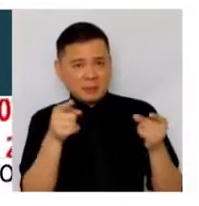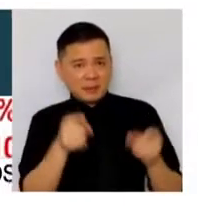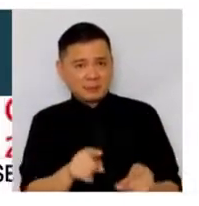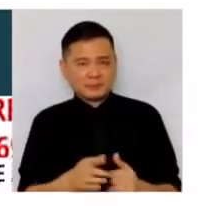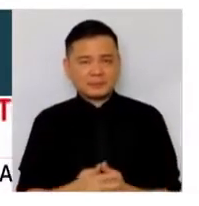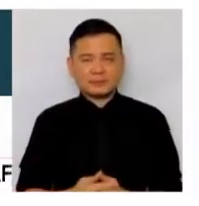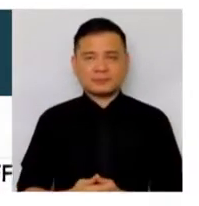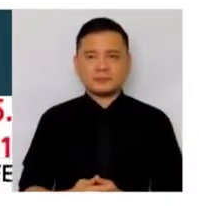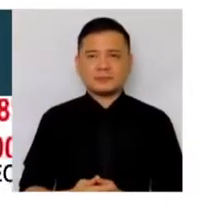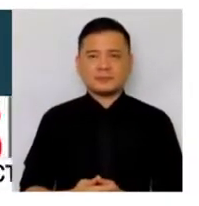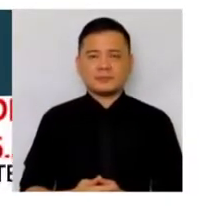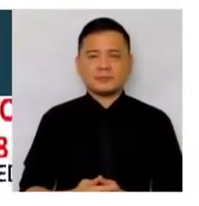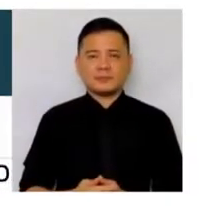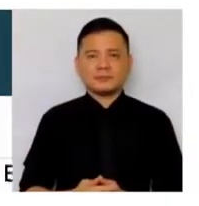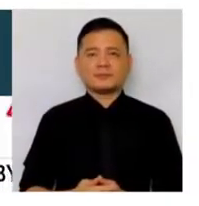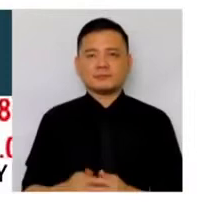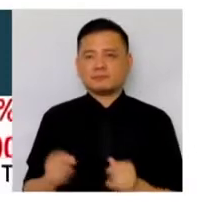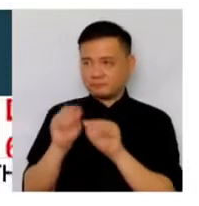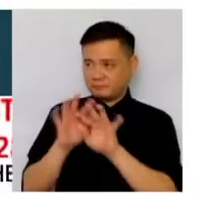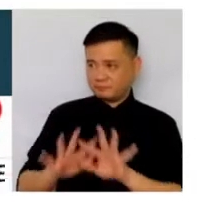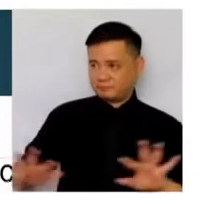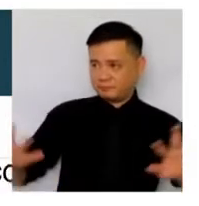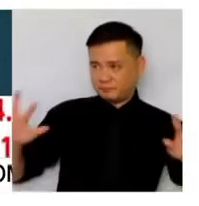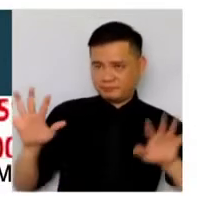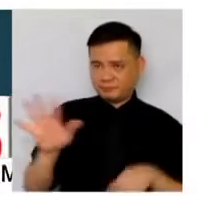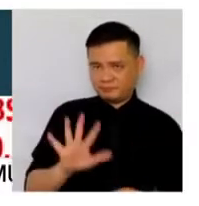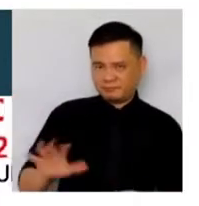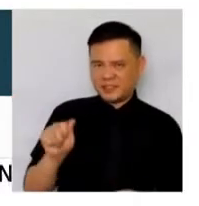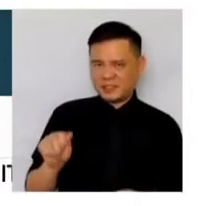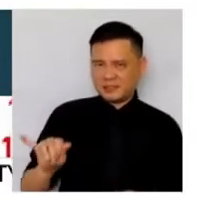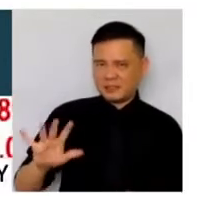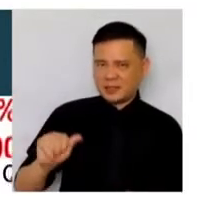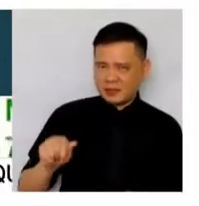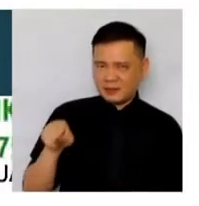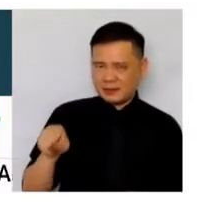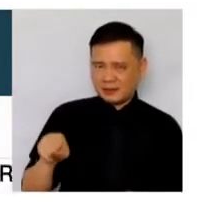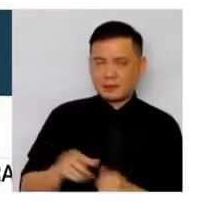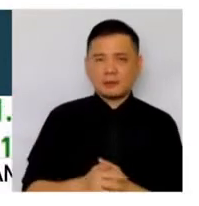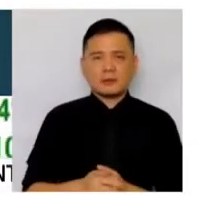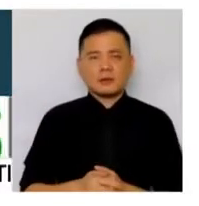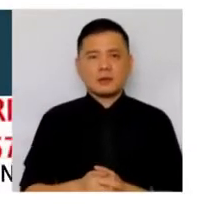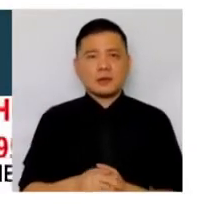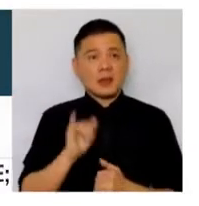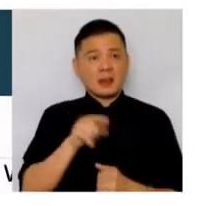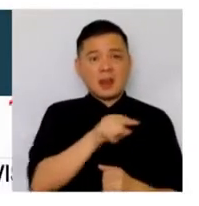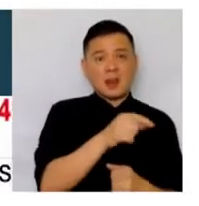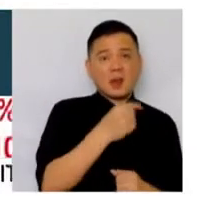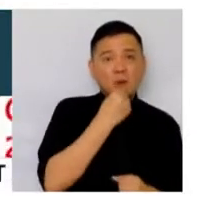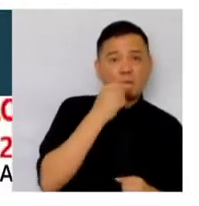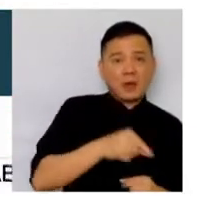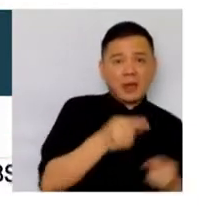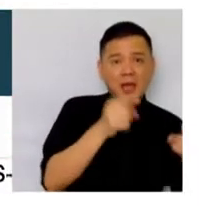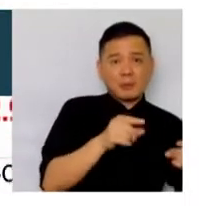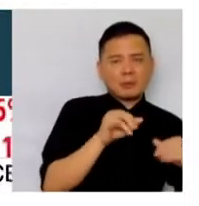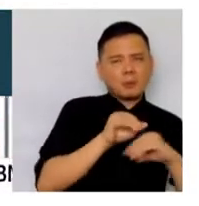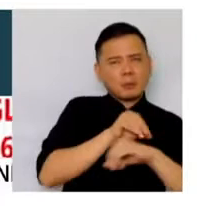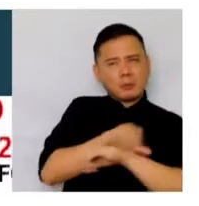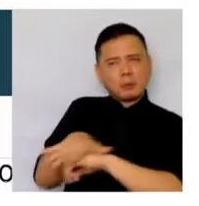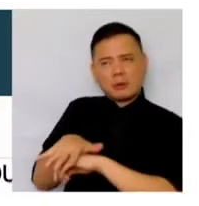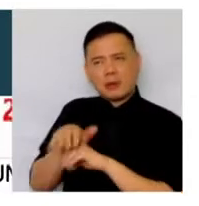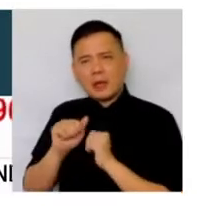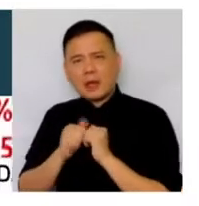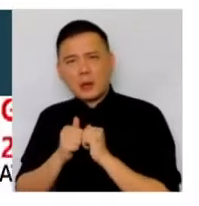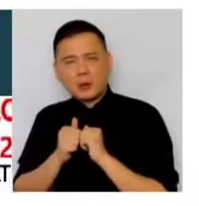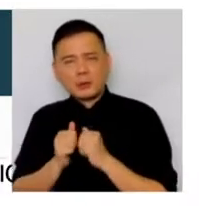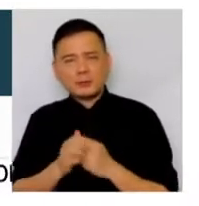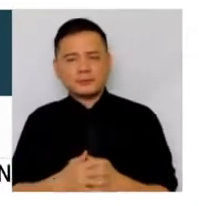Carlos, on to the Asia-Pacific region. How do you think this the crisis in Ukraine will affect the region? Well,